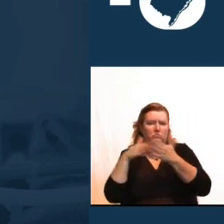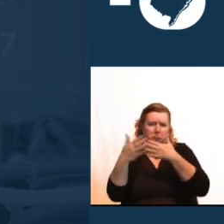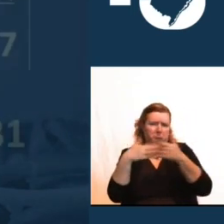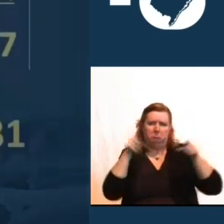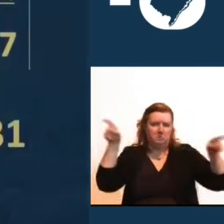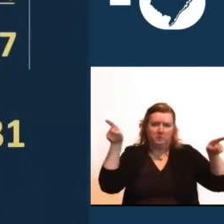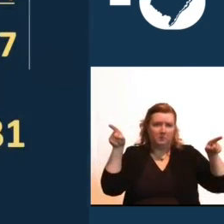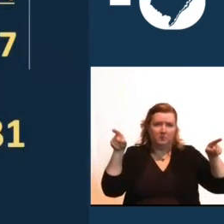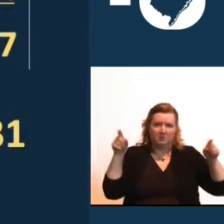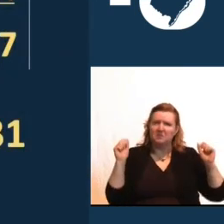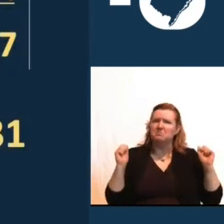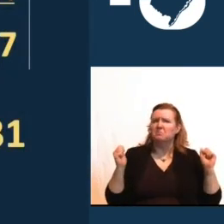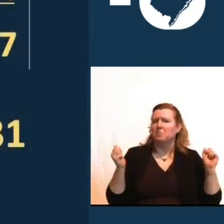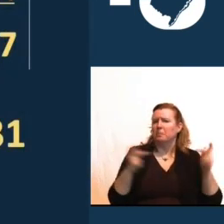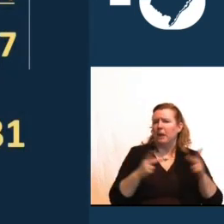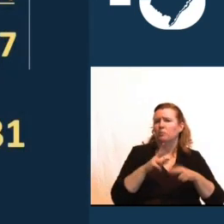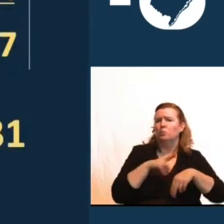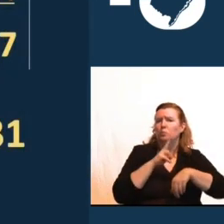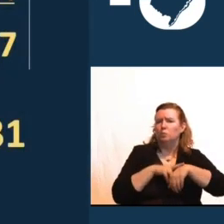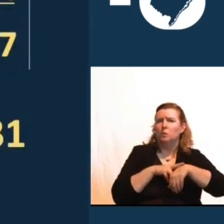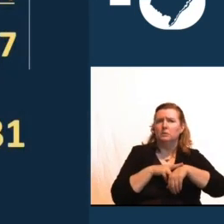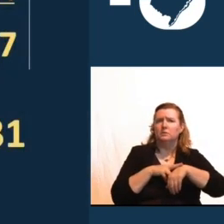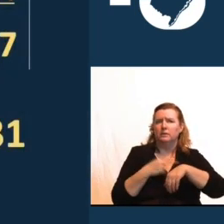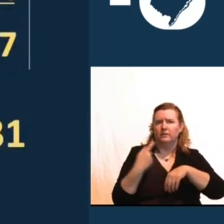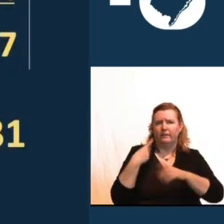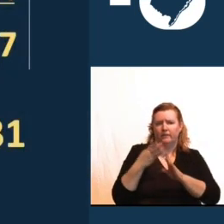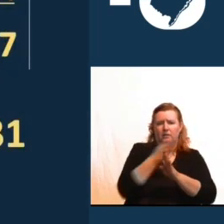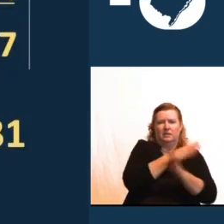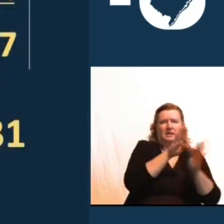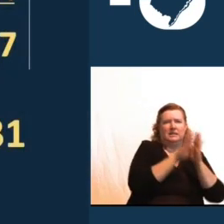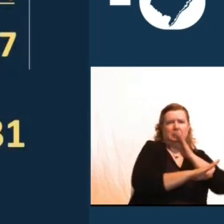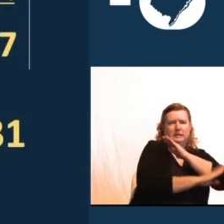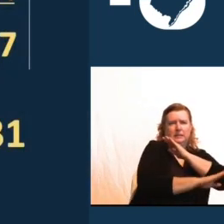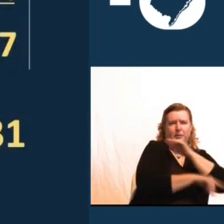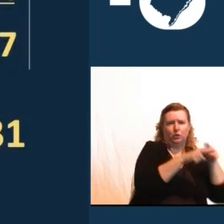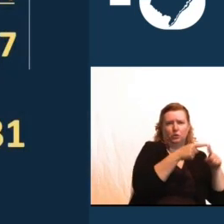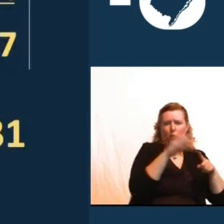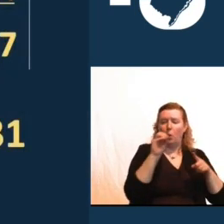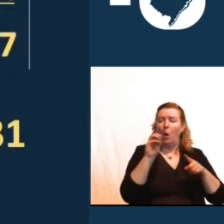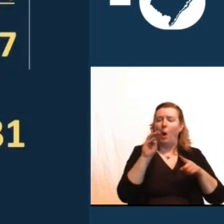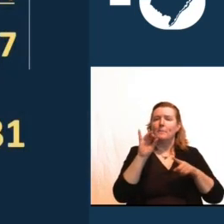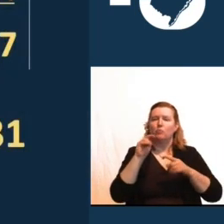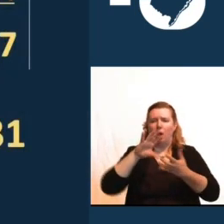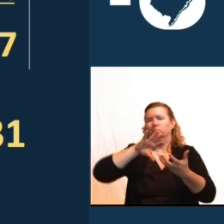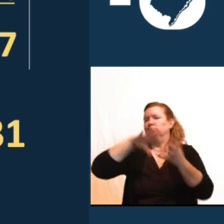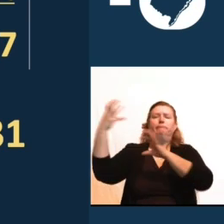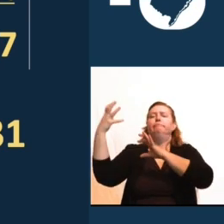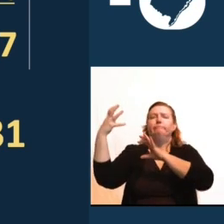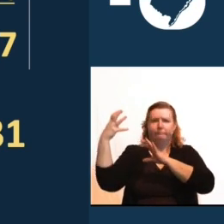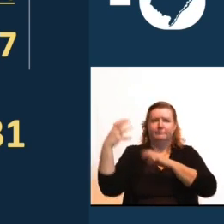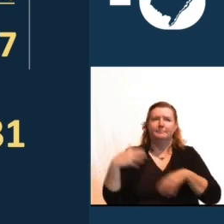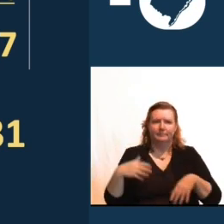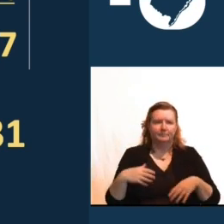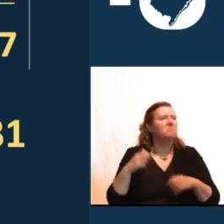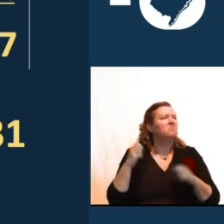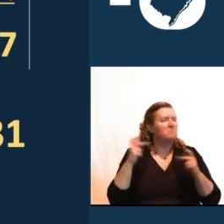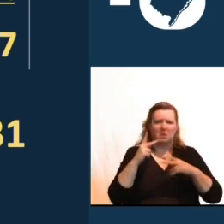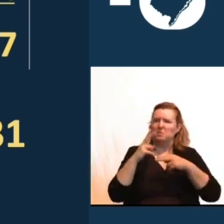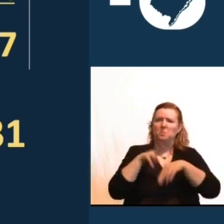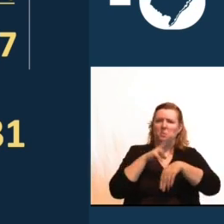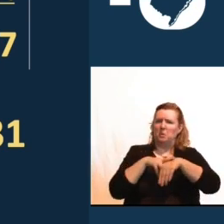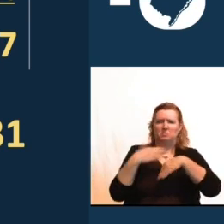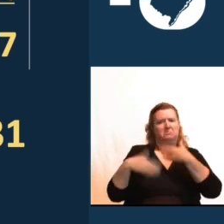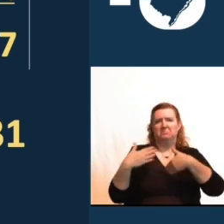up. Here are the latest numbers, sadly, of confirmed COVID-related deaths. Again, these are the deaths that